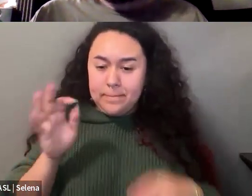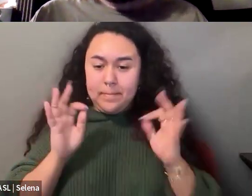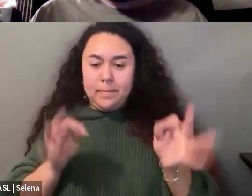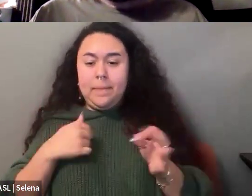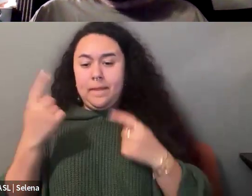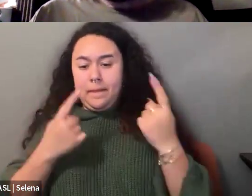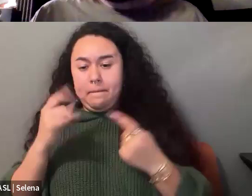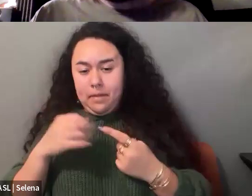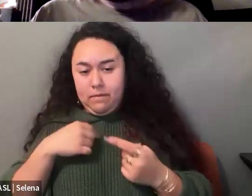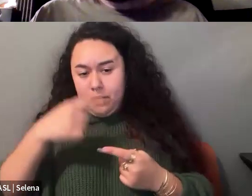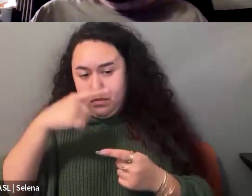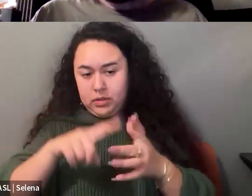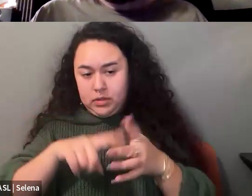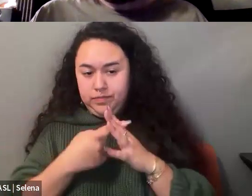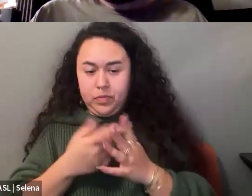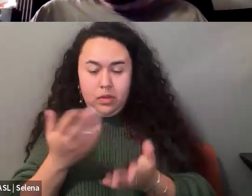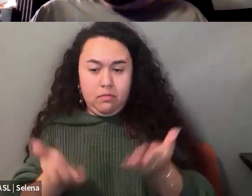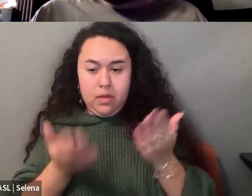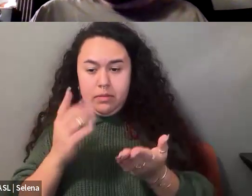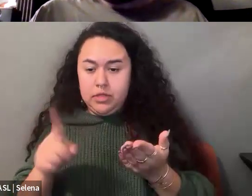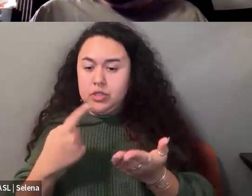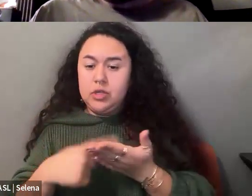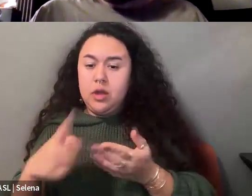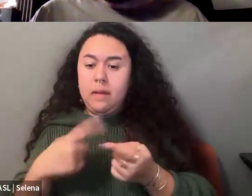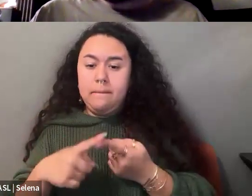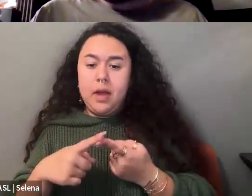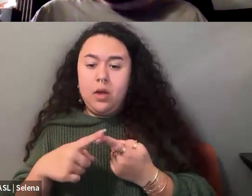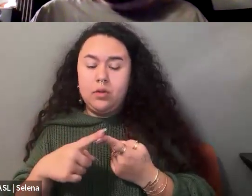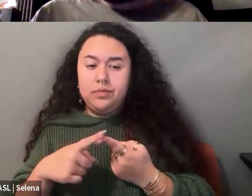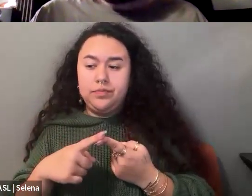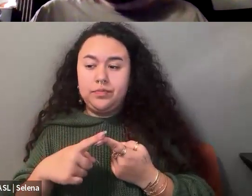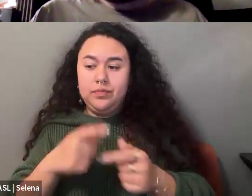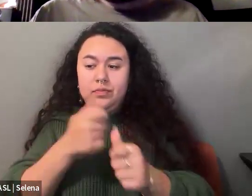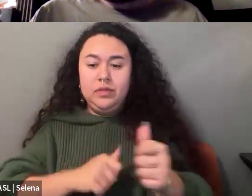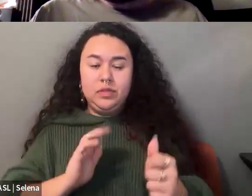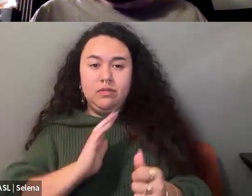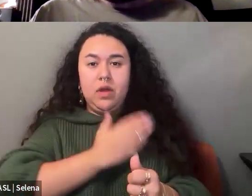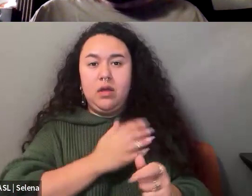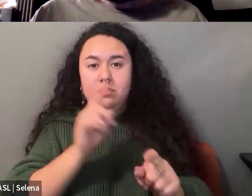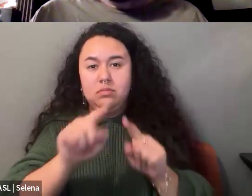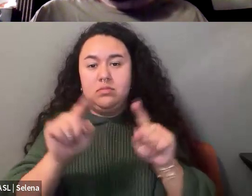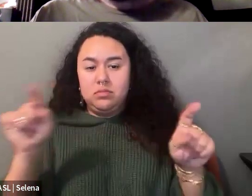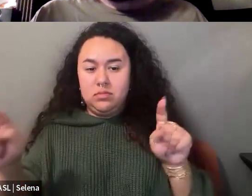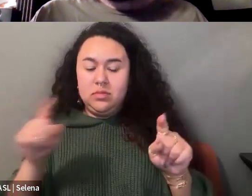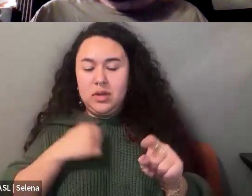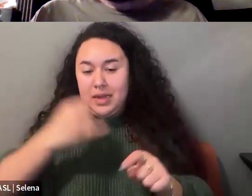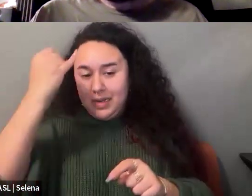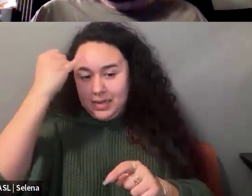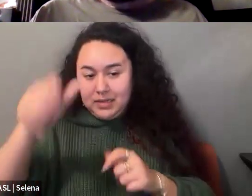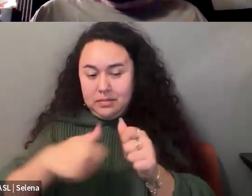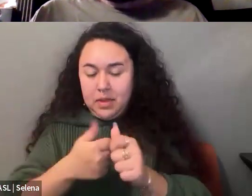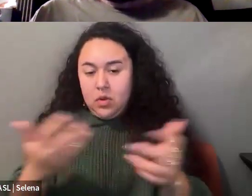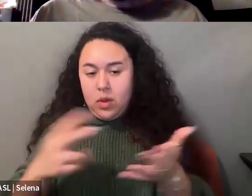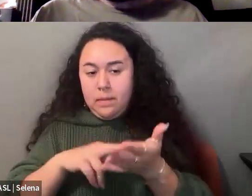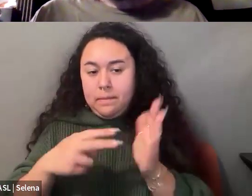wondering if we could just start off maybe talking a little bit about each of our sort of ideas about what